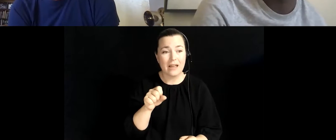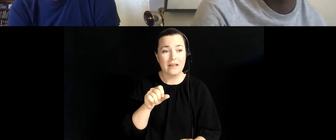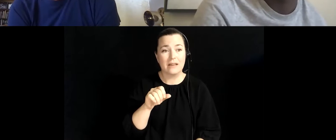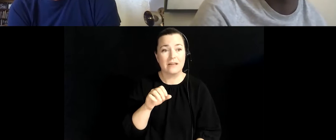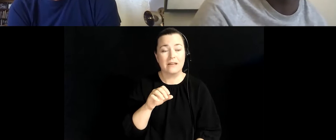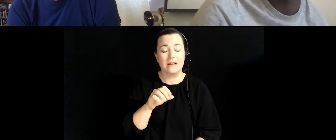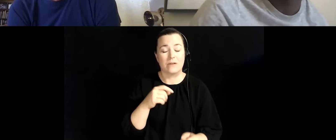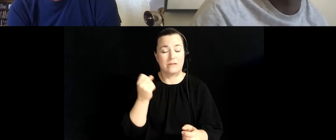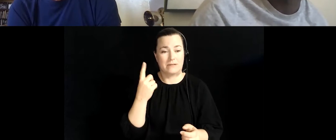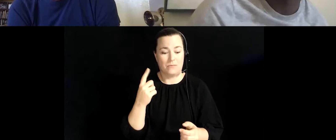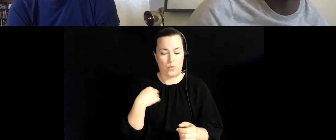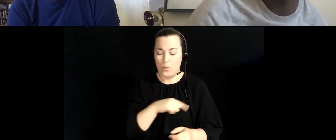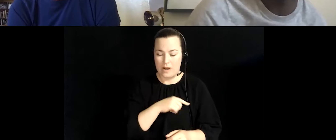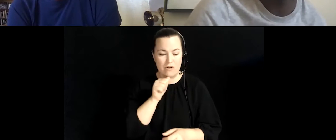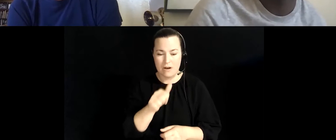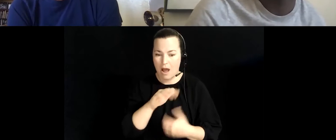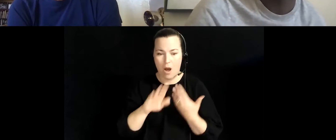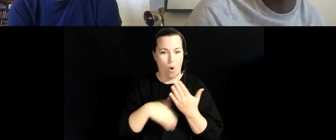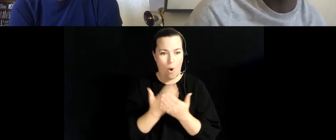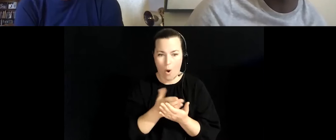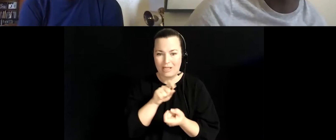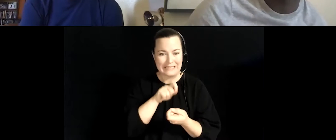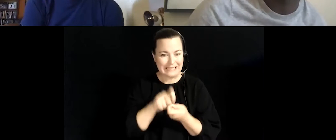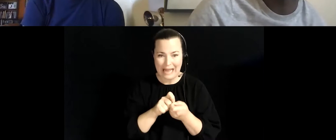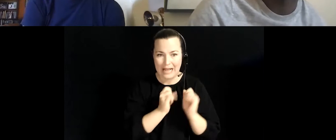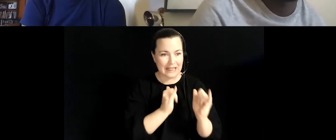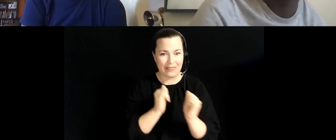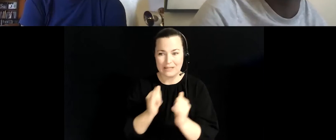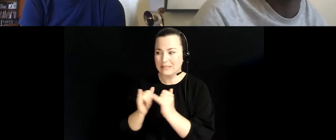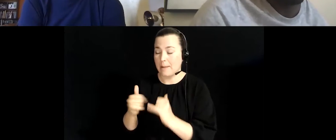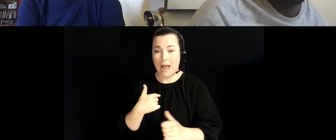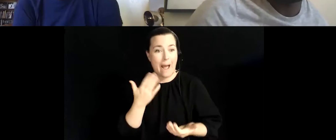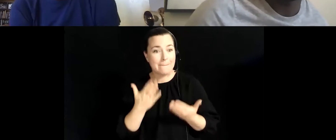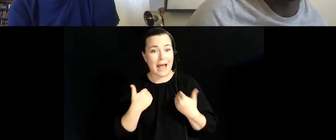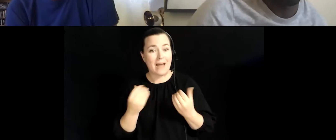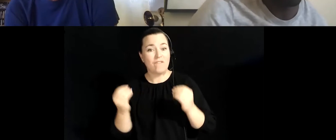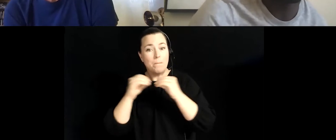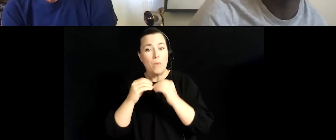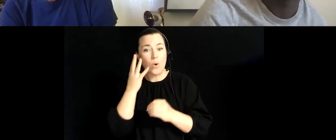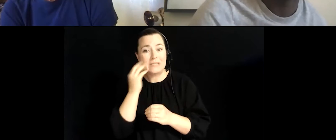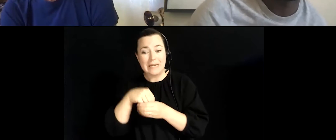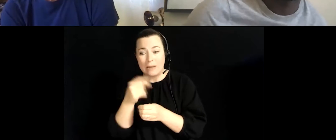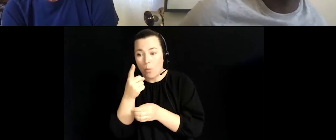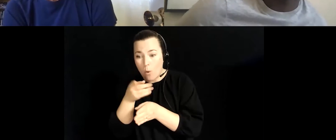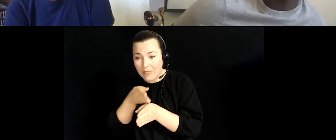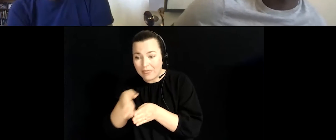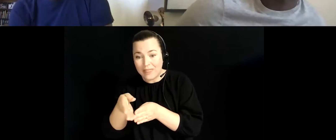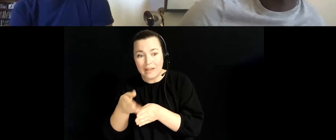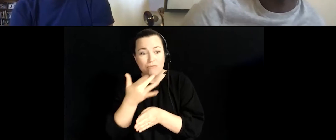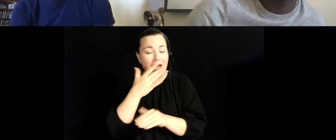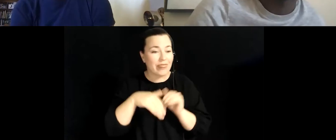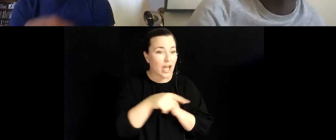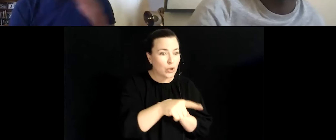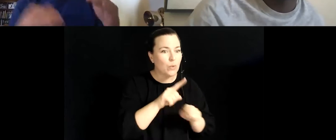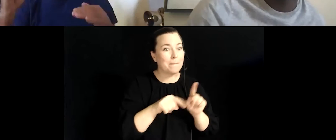all exactly the same, and I might have more experience at doing one thing than you have, but you have more experience at something